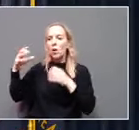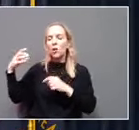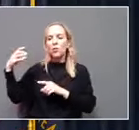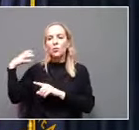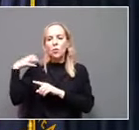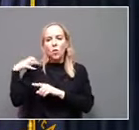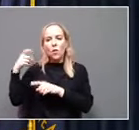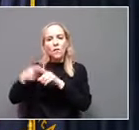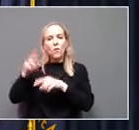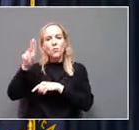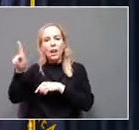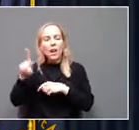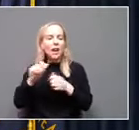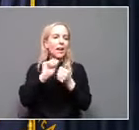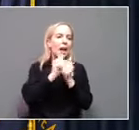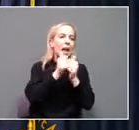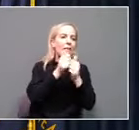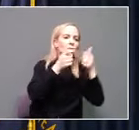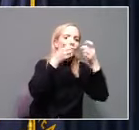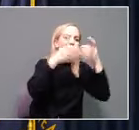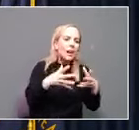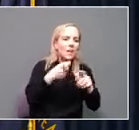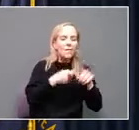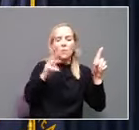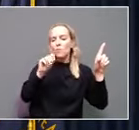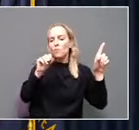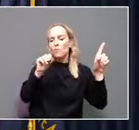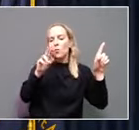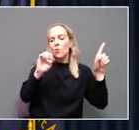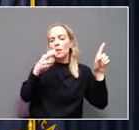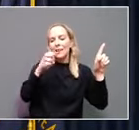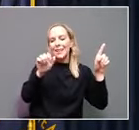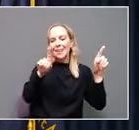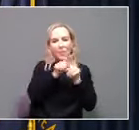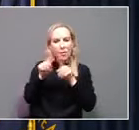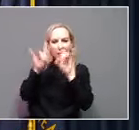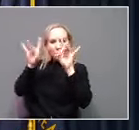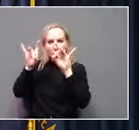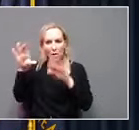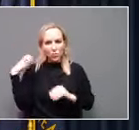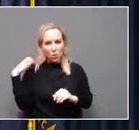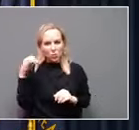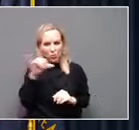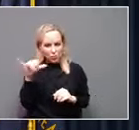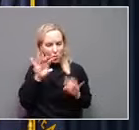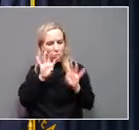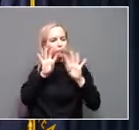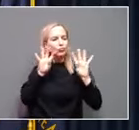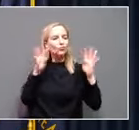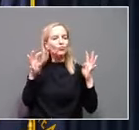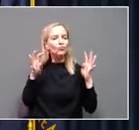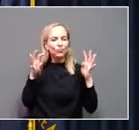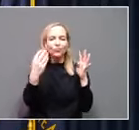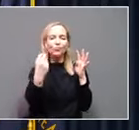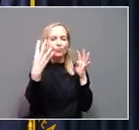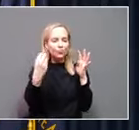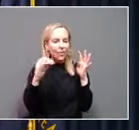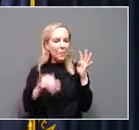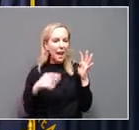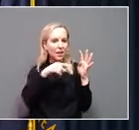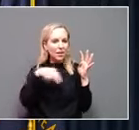the athletic director from Moorhead, who I think is a volleyball coach as well. Just all of our